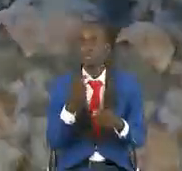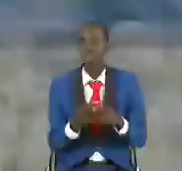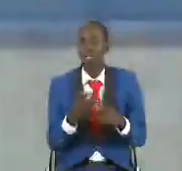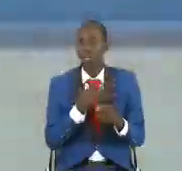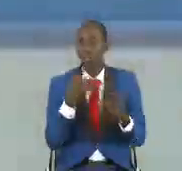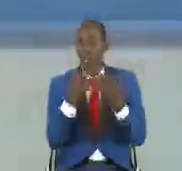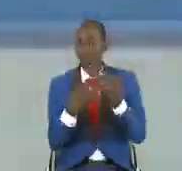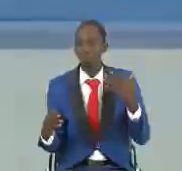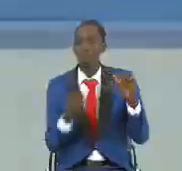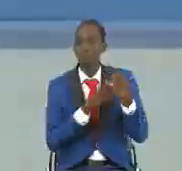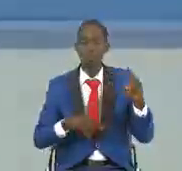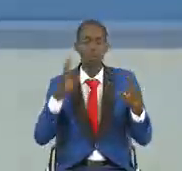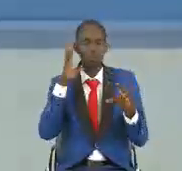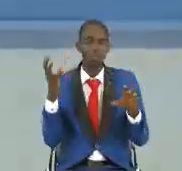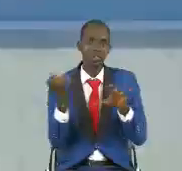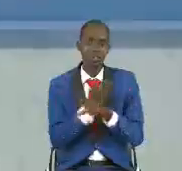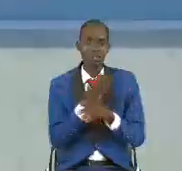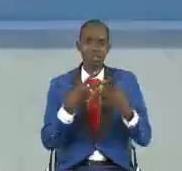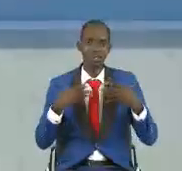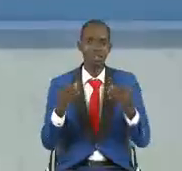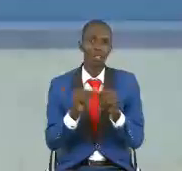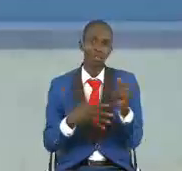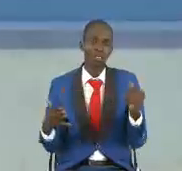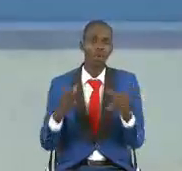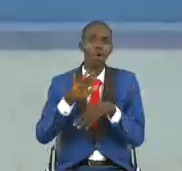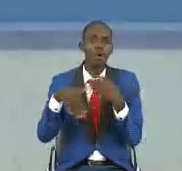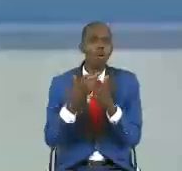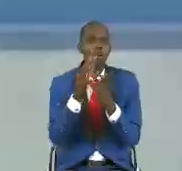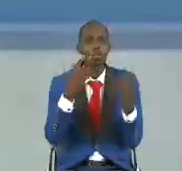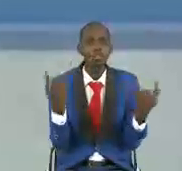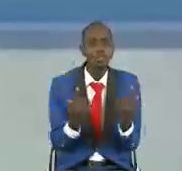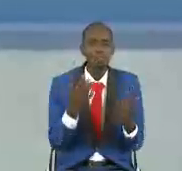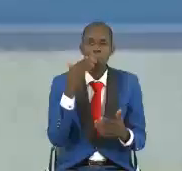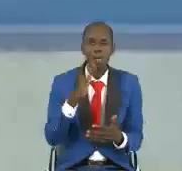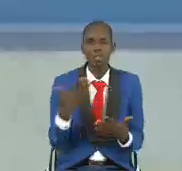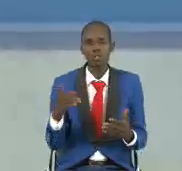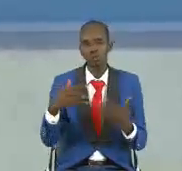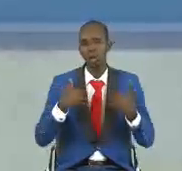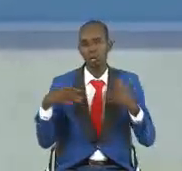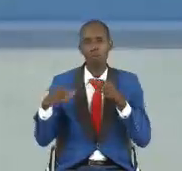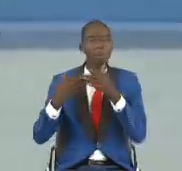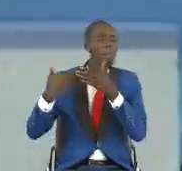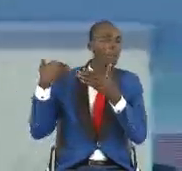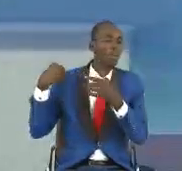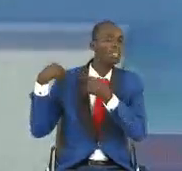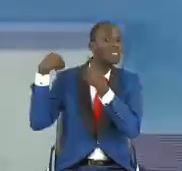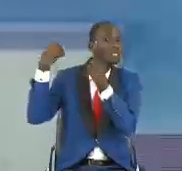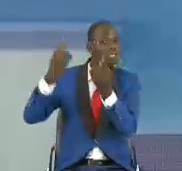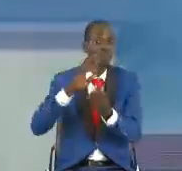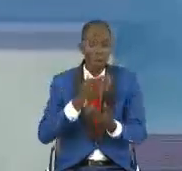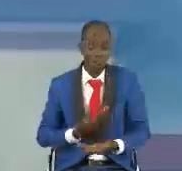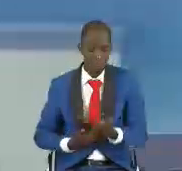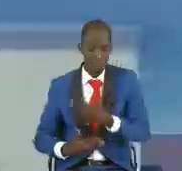of course, all your sins, every bad thing you have ever done since you were born, everything will be taken away from